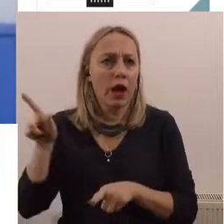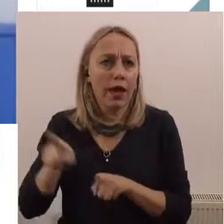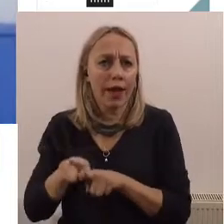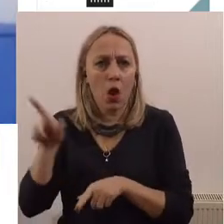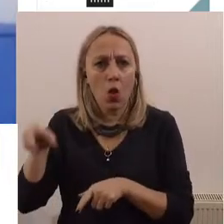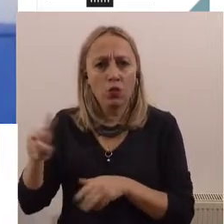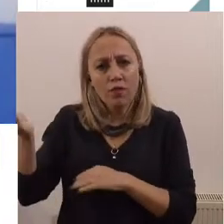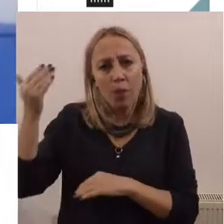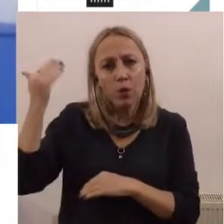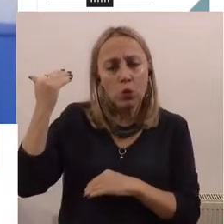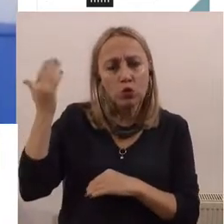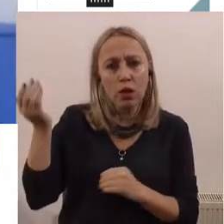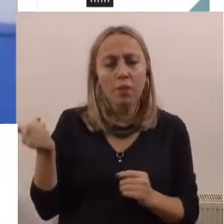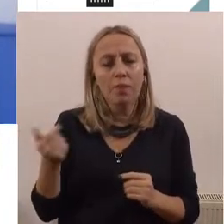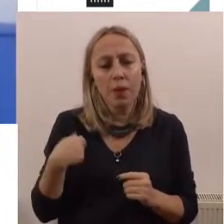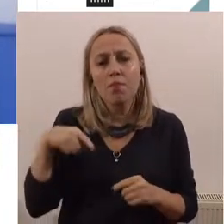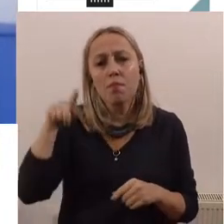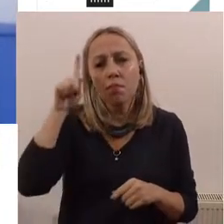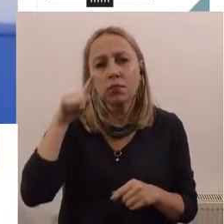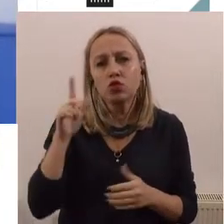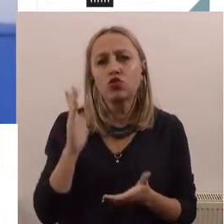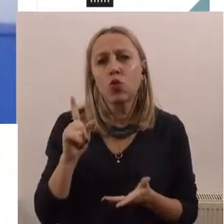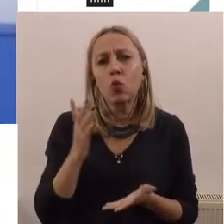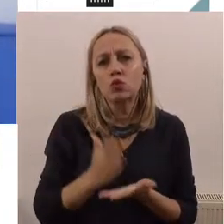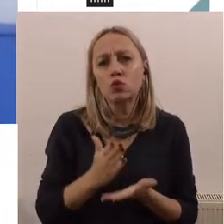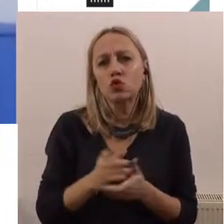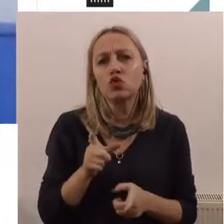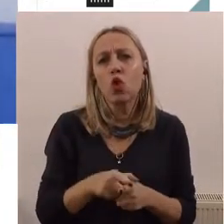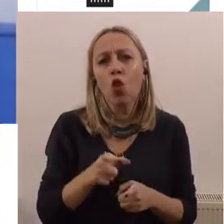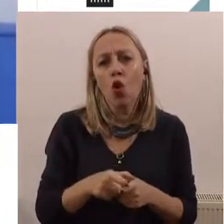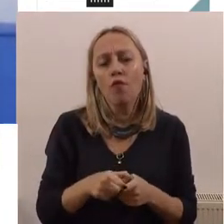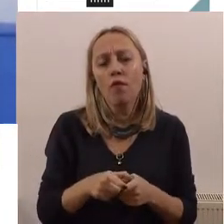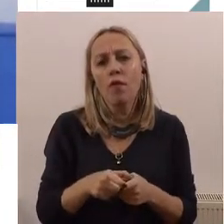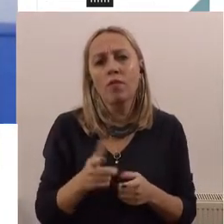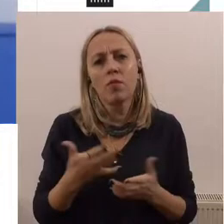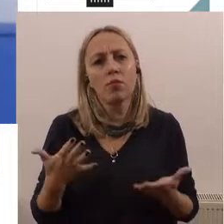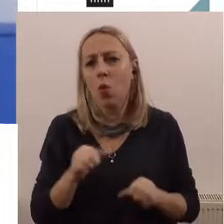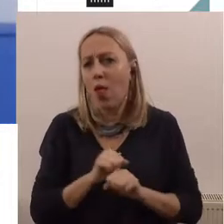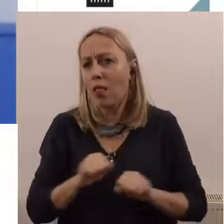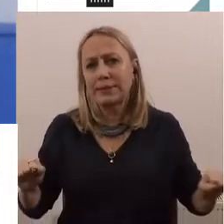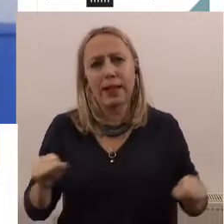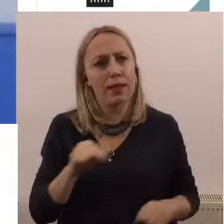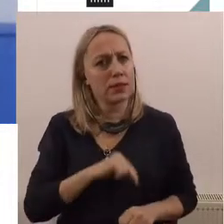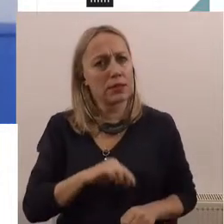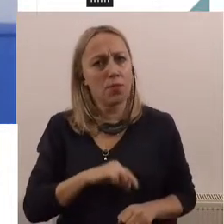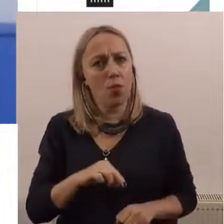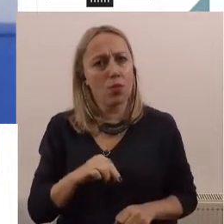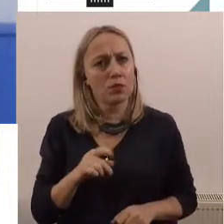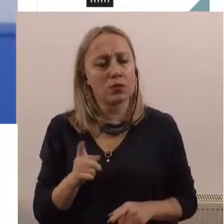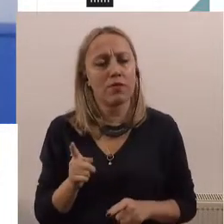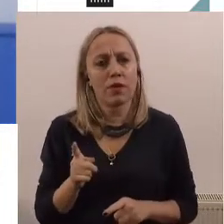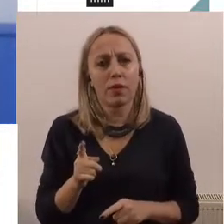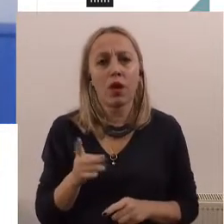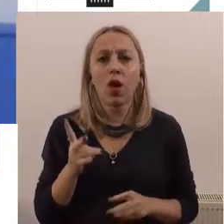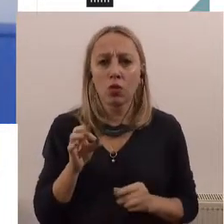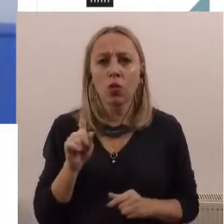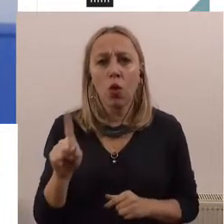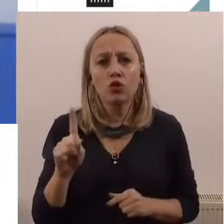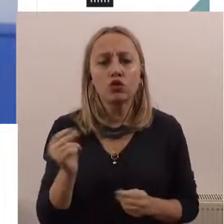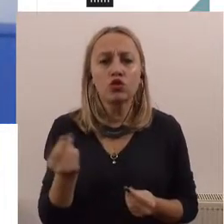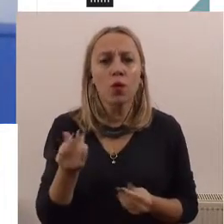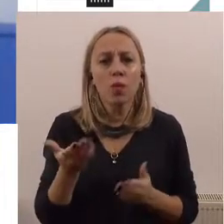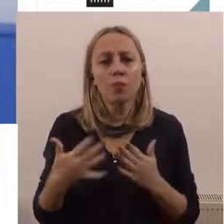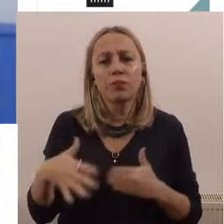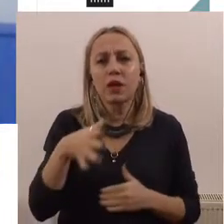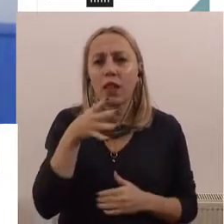and there are words which you cannot use anymore, but which were written like 50 years